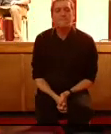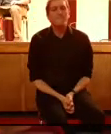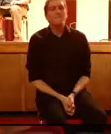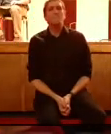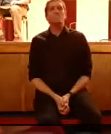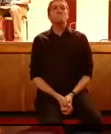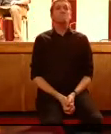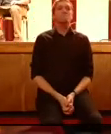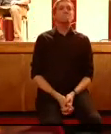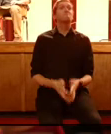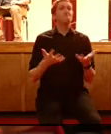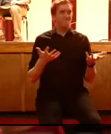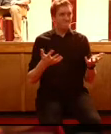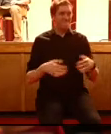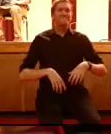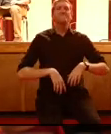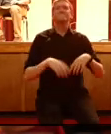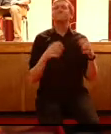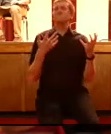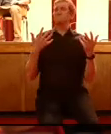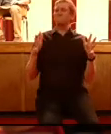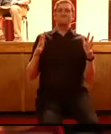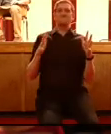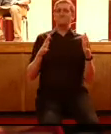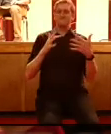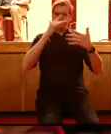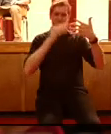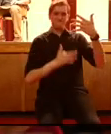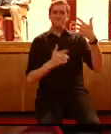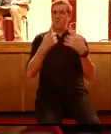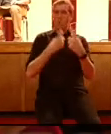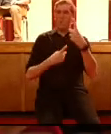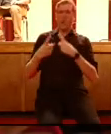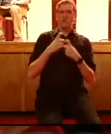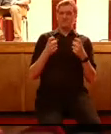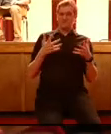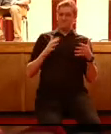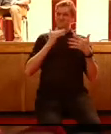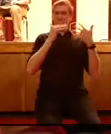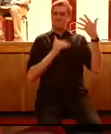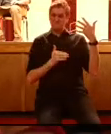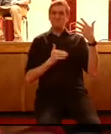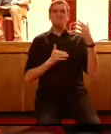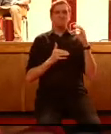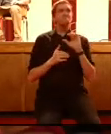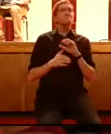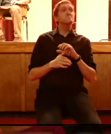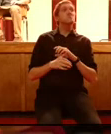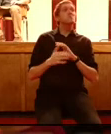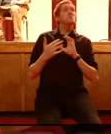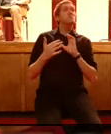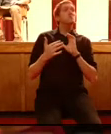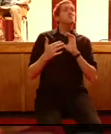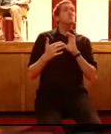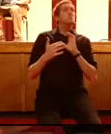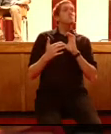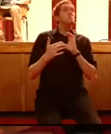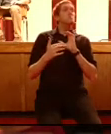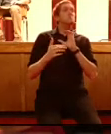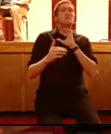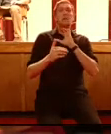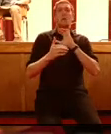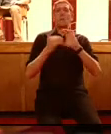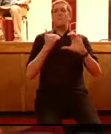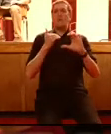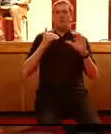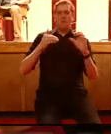That's all the questions we've received at this point. The email of the superintendent, the exact question was that the problem is encapsulated